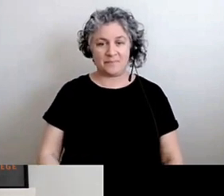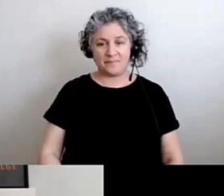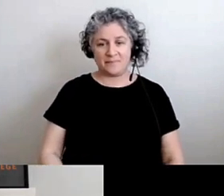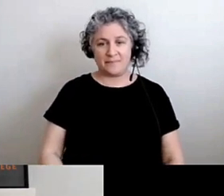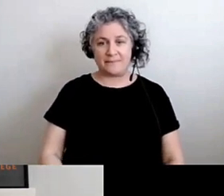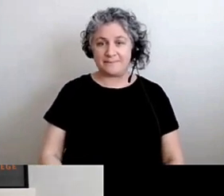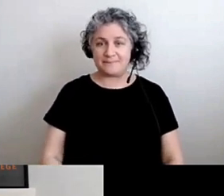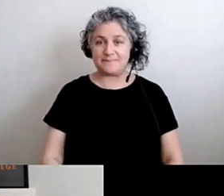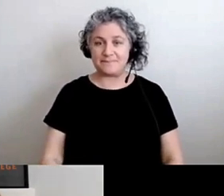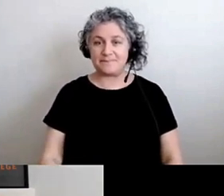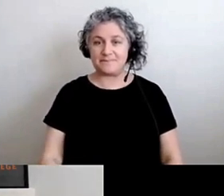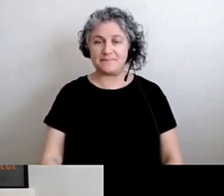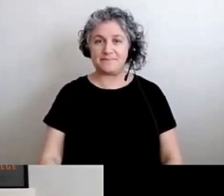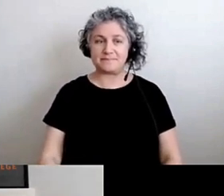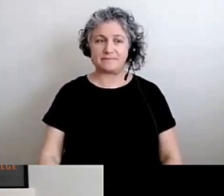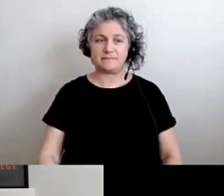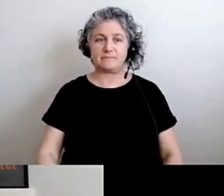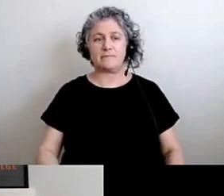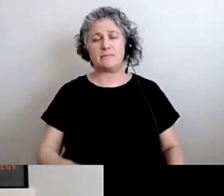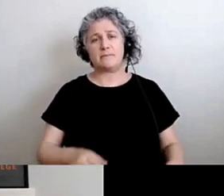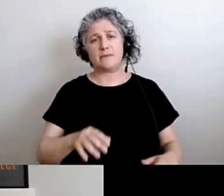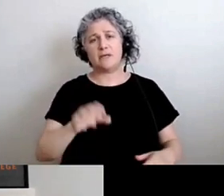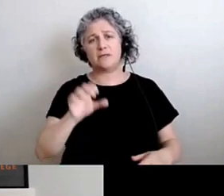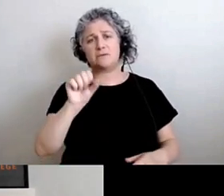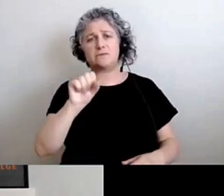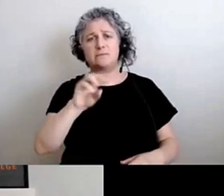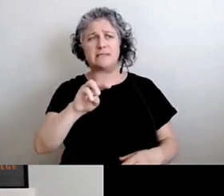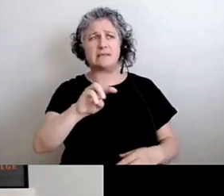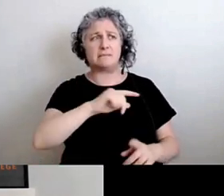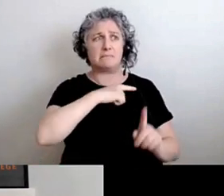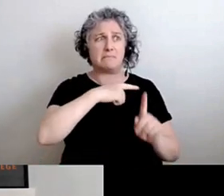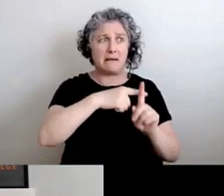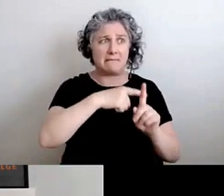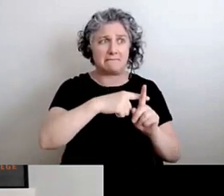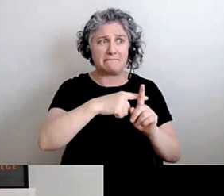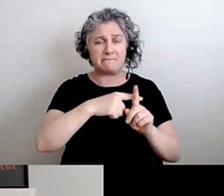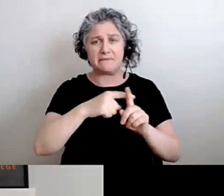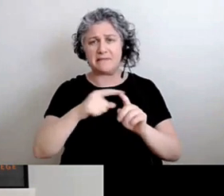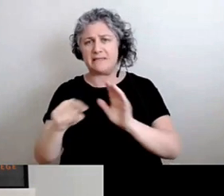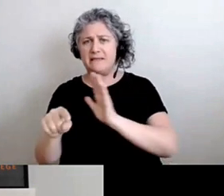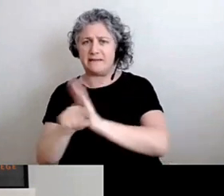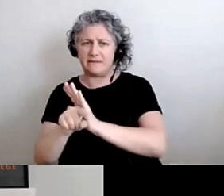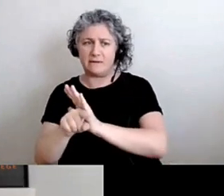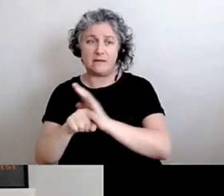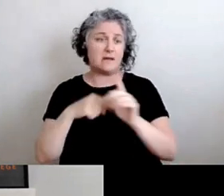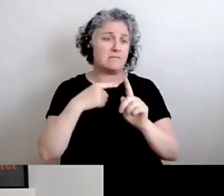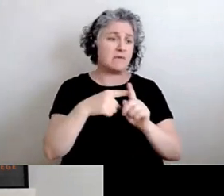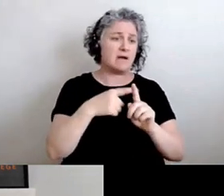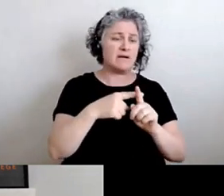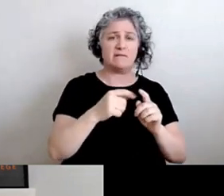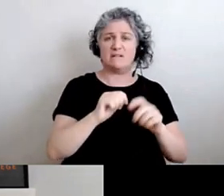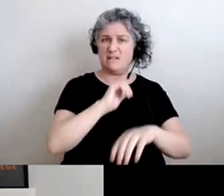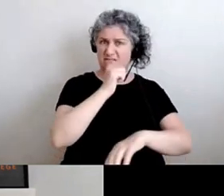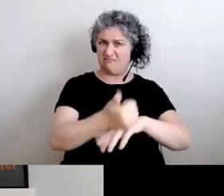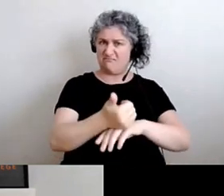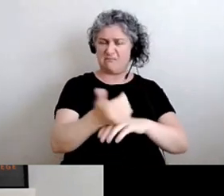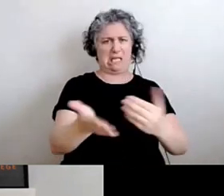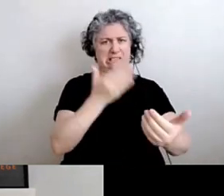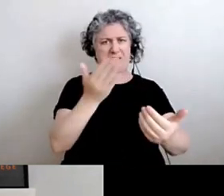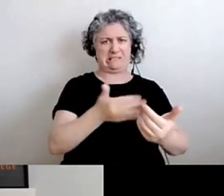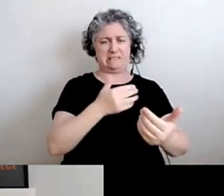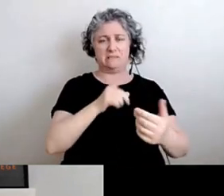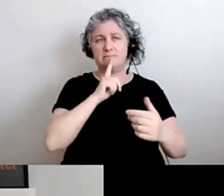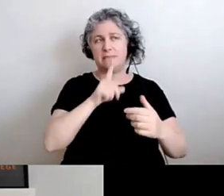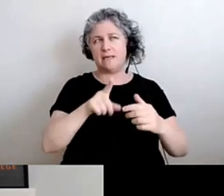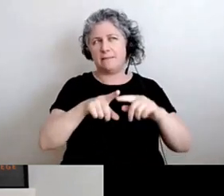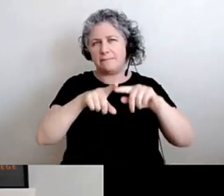So positives and negatives. Well, the positives is that it's easy enough to set up. It depends on how you want to do